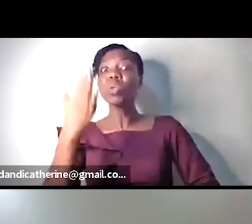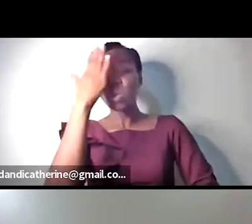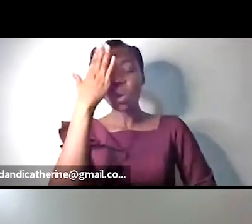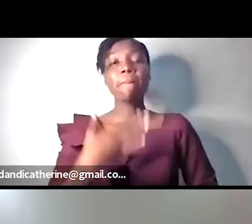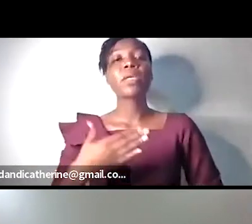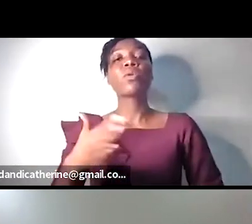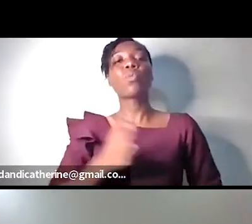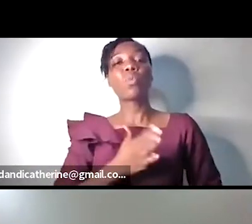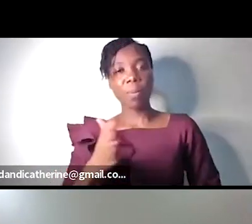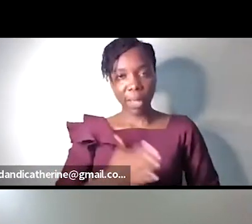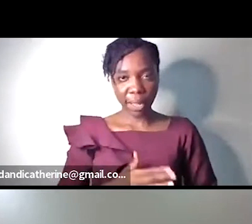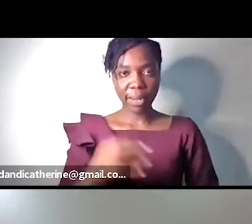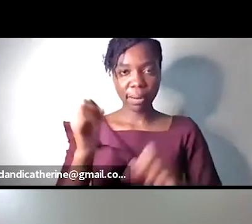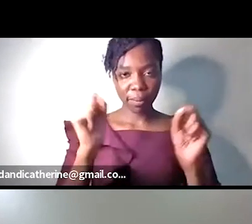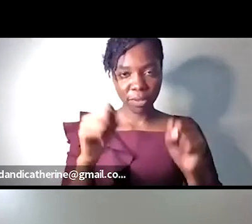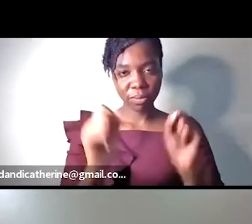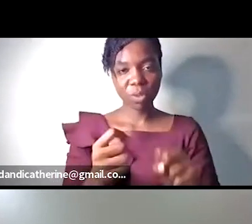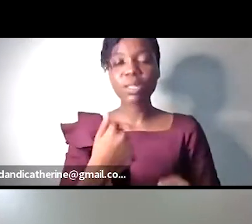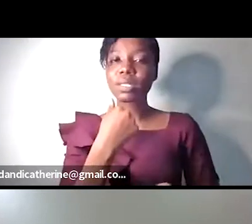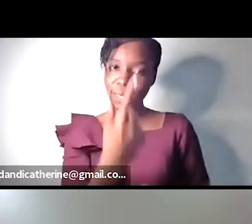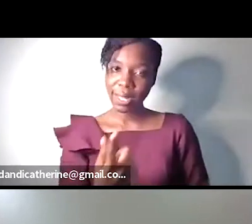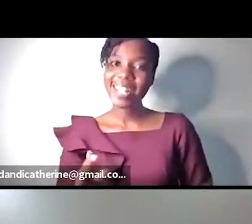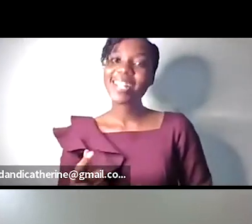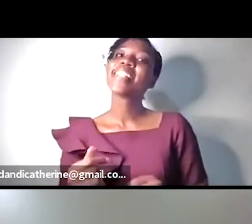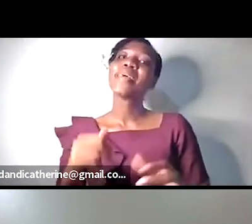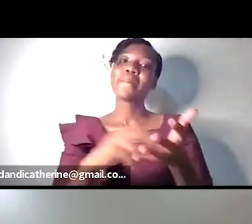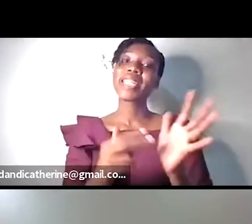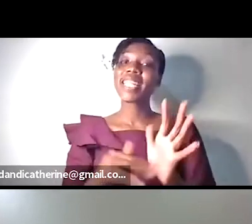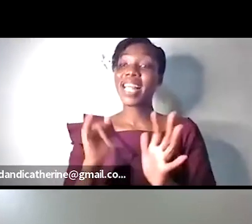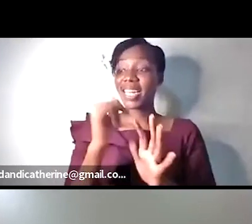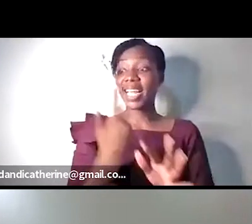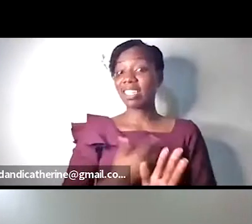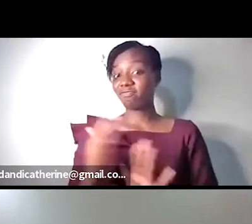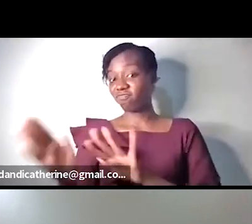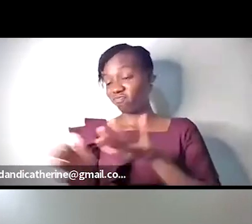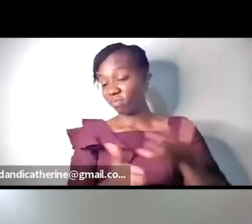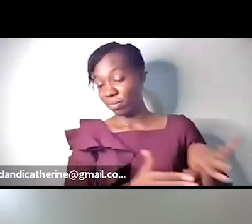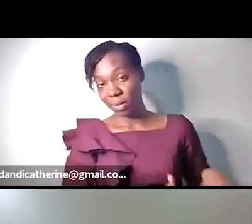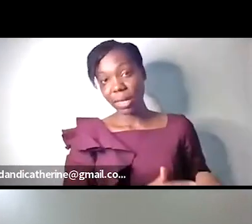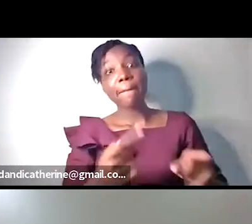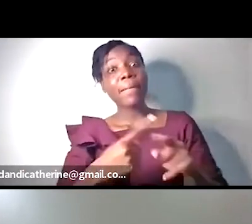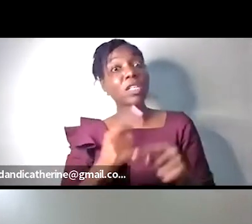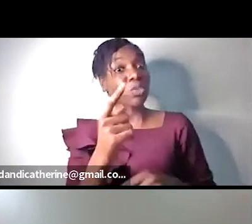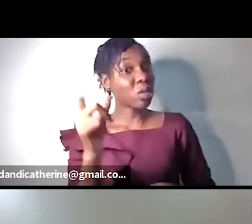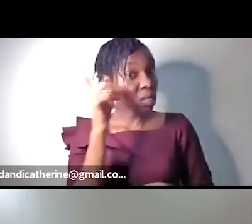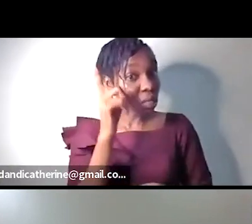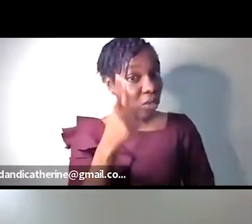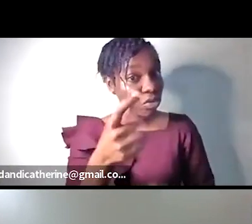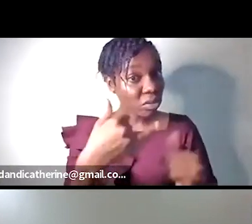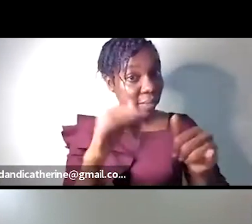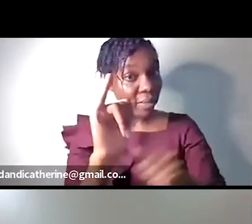but I'll be able to let you know that one, we are not going that direction. Listen, don't try that again, all